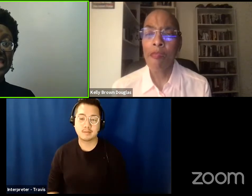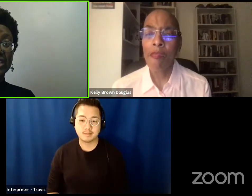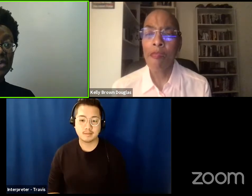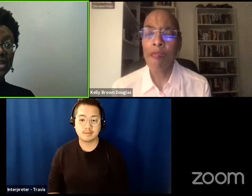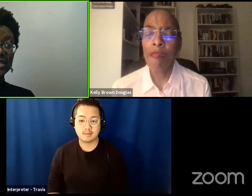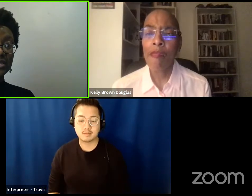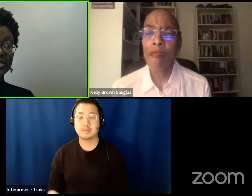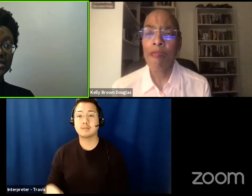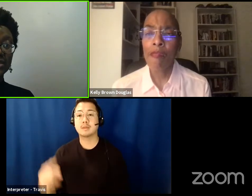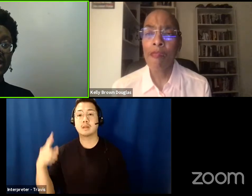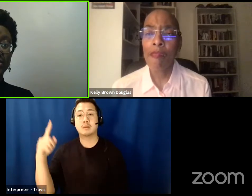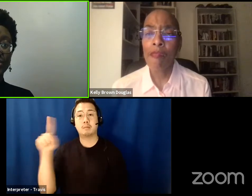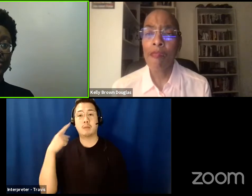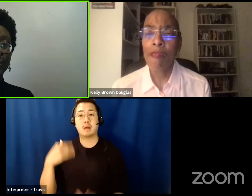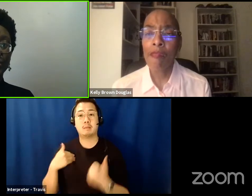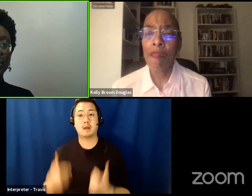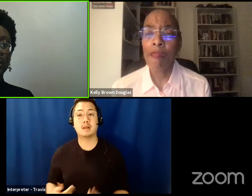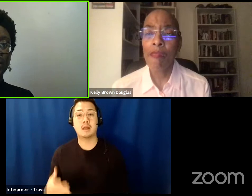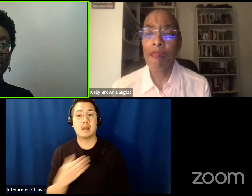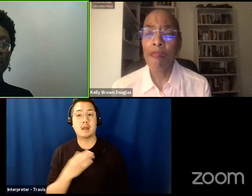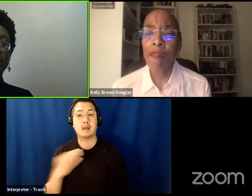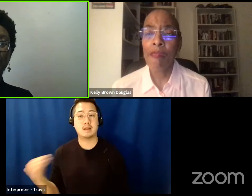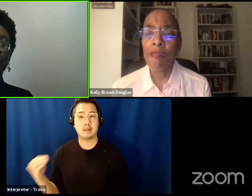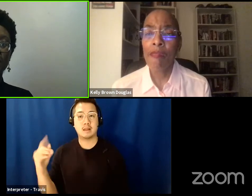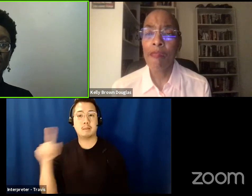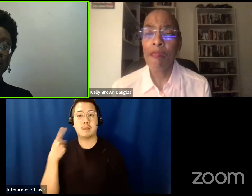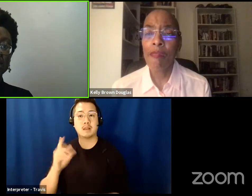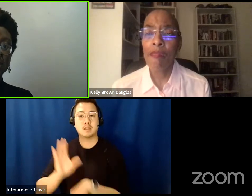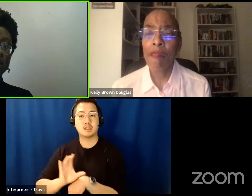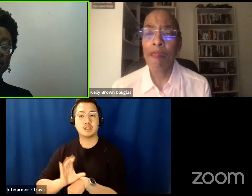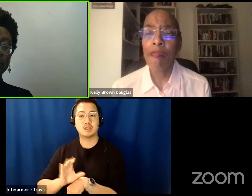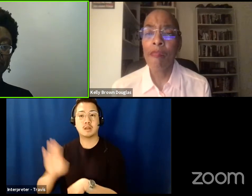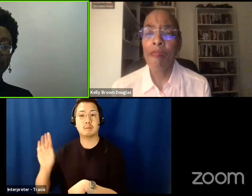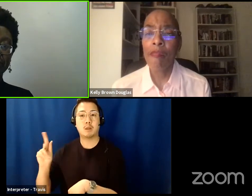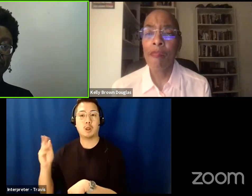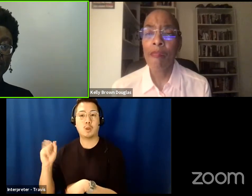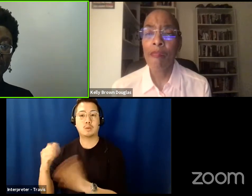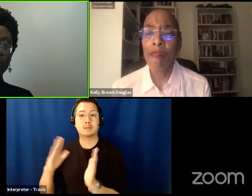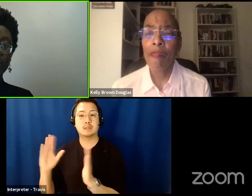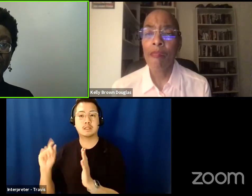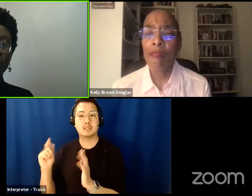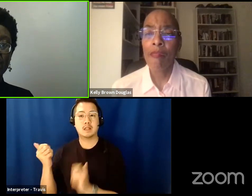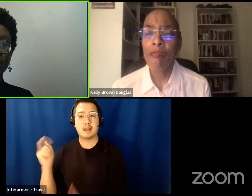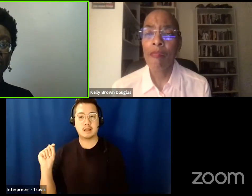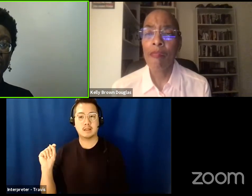1999. Black Bodies and the Black Church, A Blues Slant, in